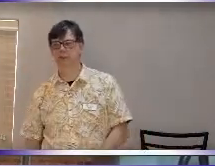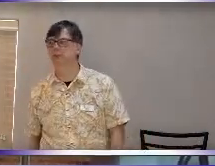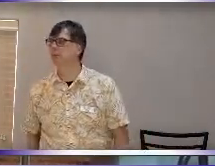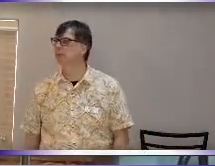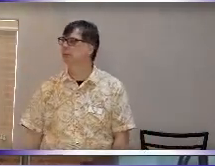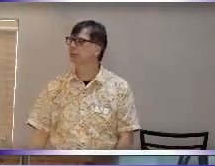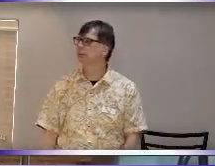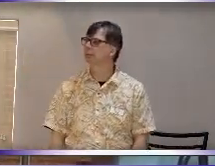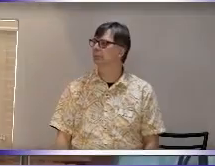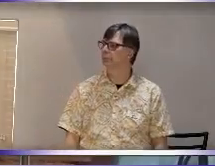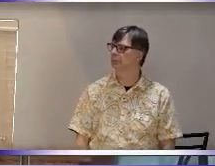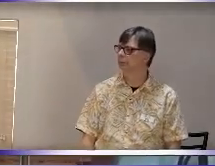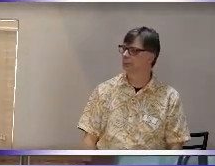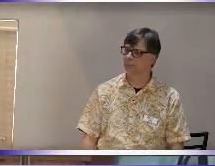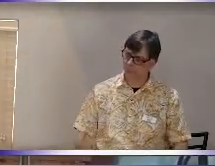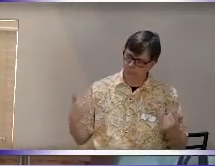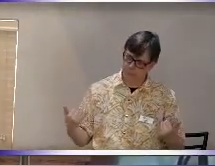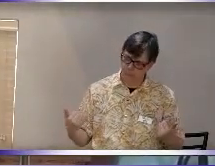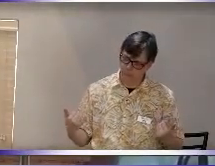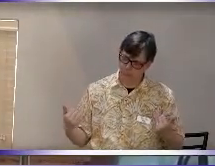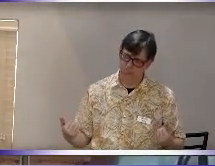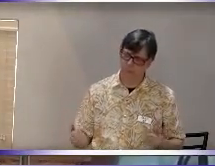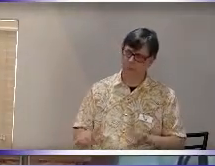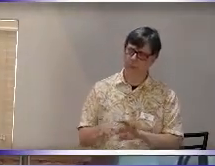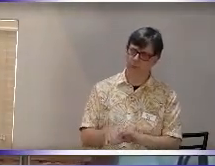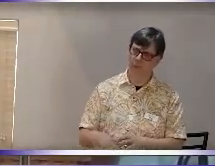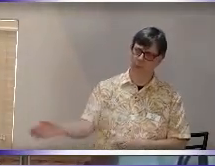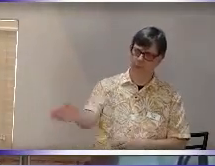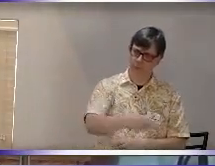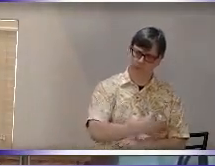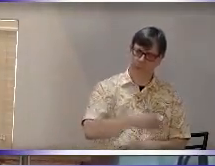Anyone have a thought? Why? Why do we other?